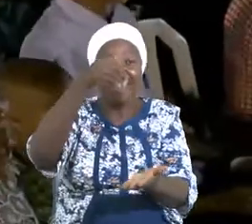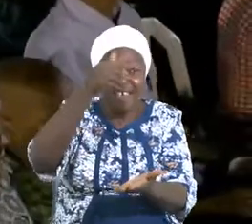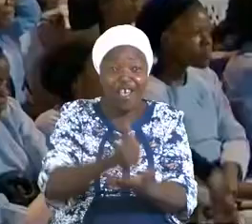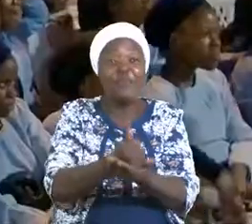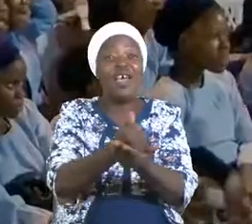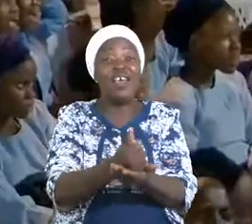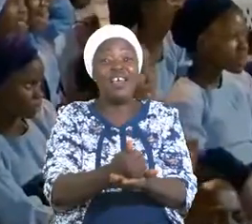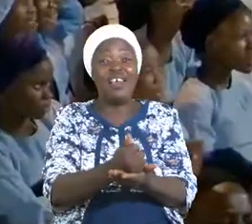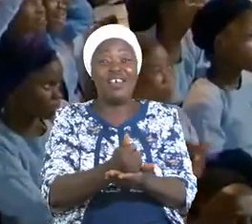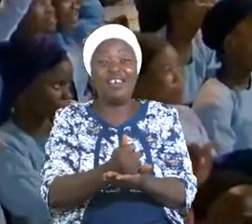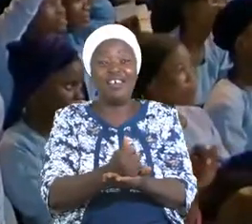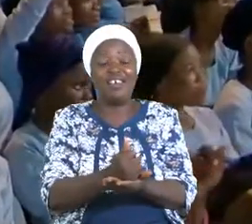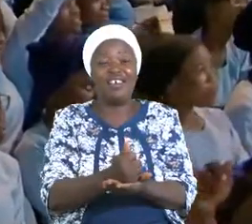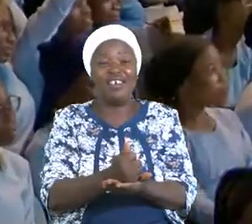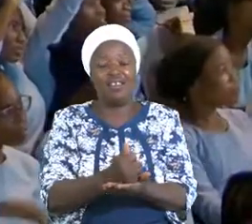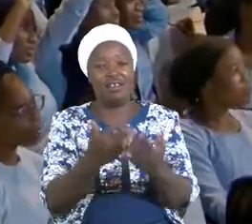Amen. Now,